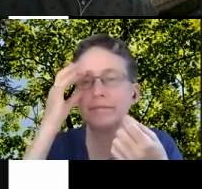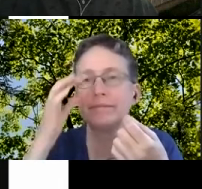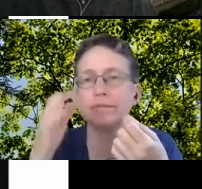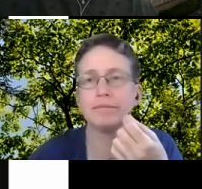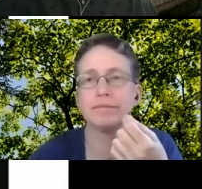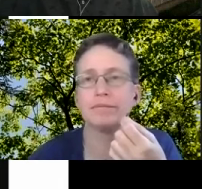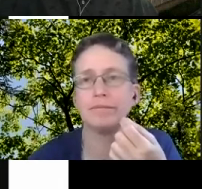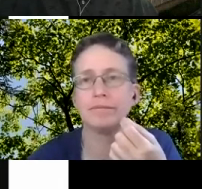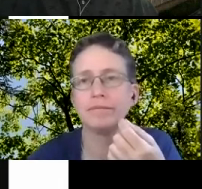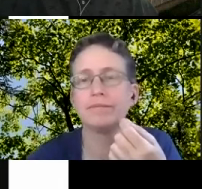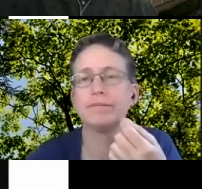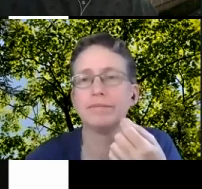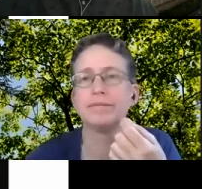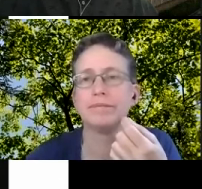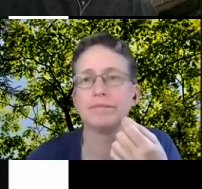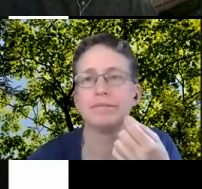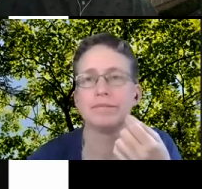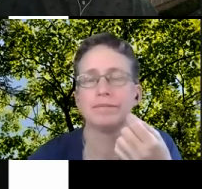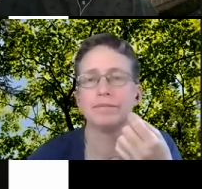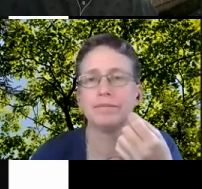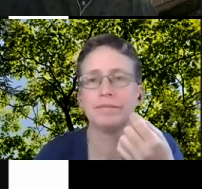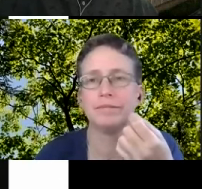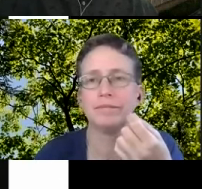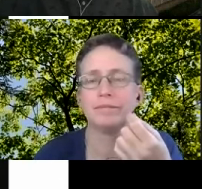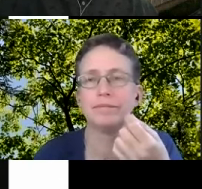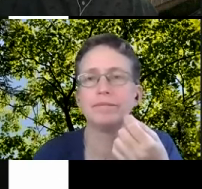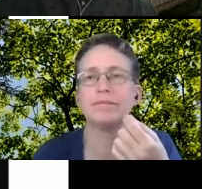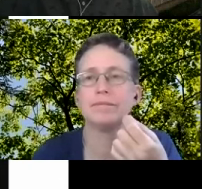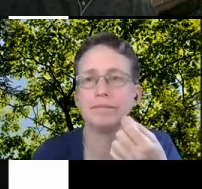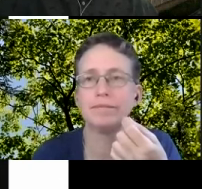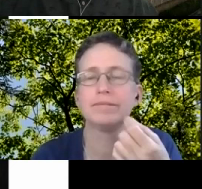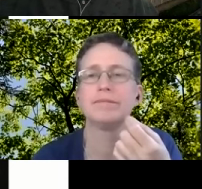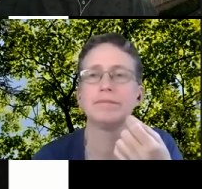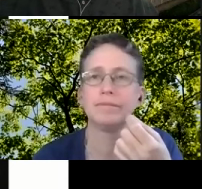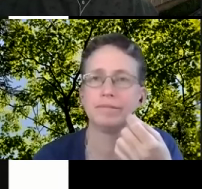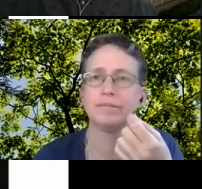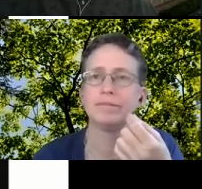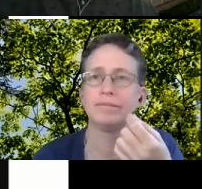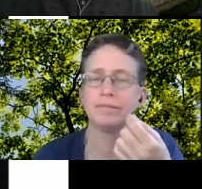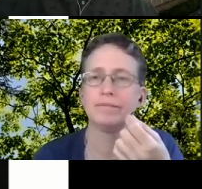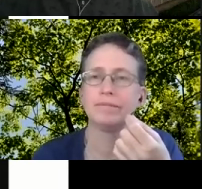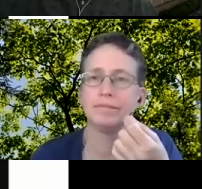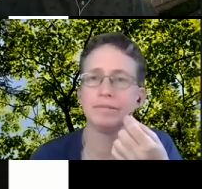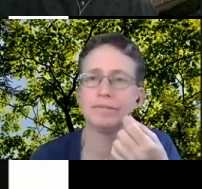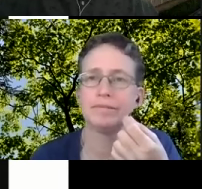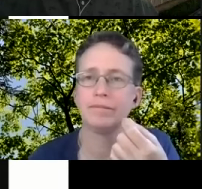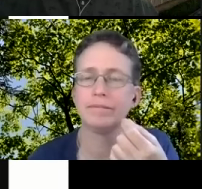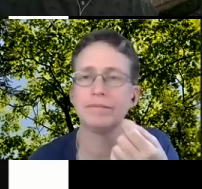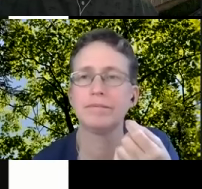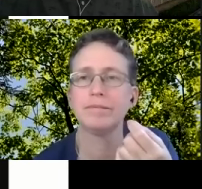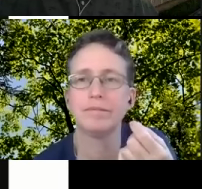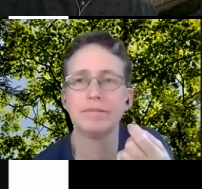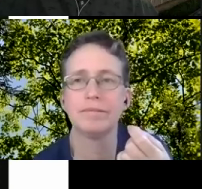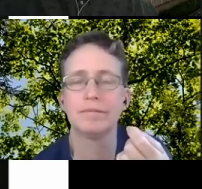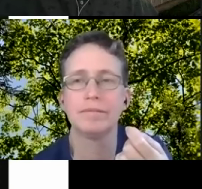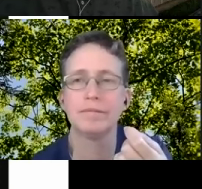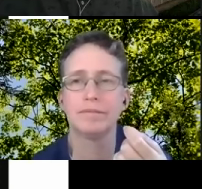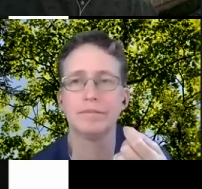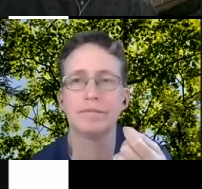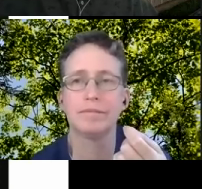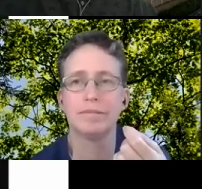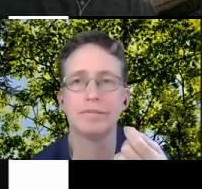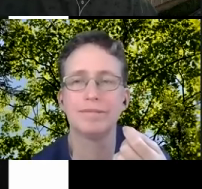big and are protected from people by fences and the highway itself. These habitats are isolated in certain ways, but are affected by noise and